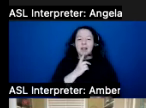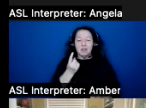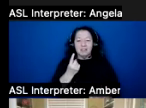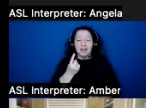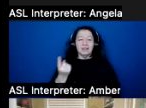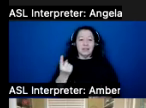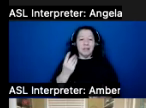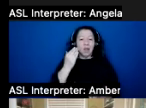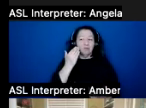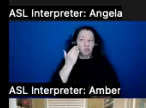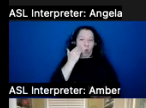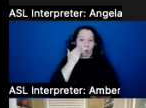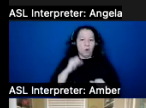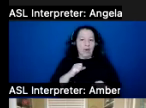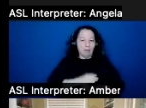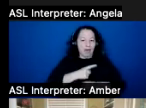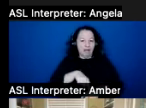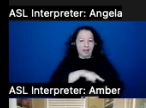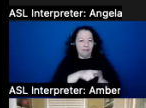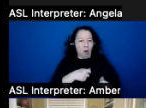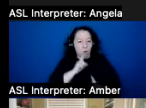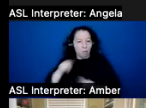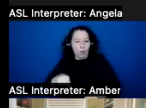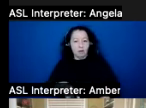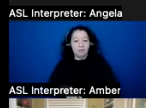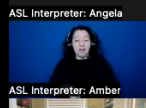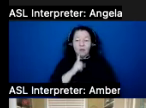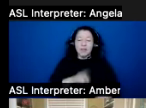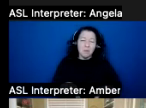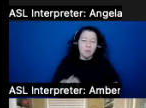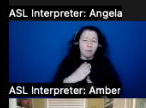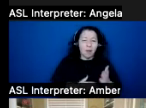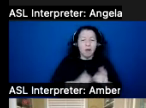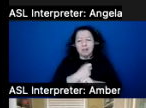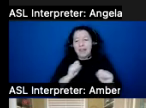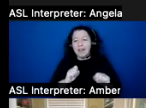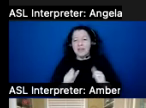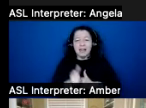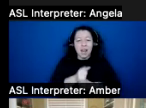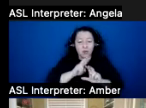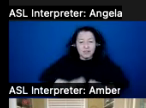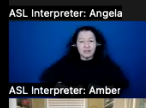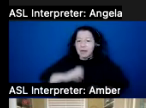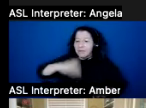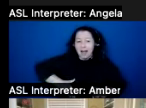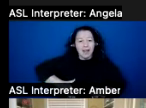safety and danger assessments have not been well developed in law enforcement in the response to sexual